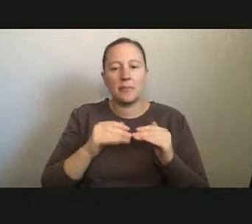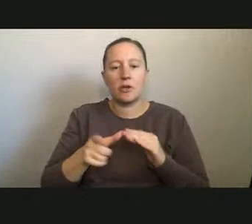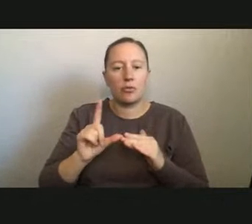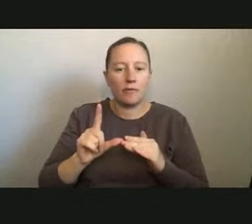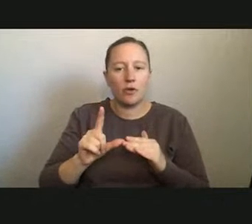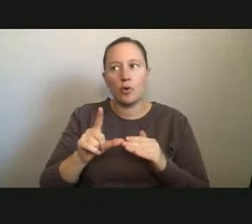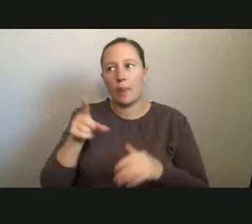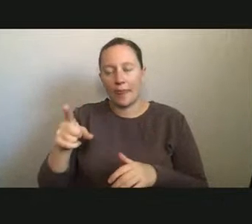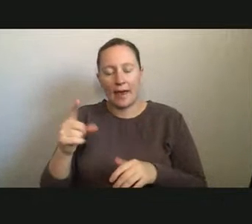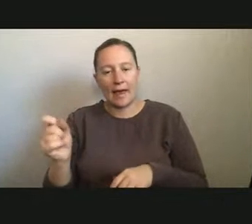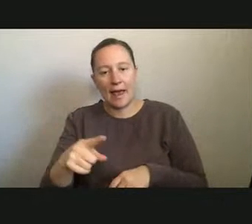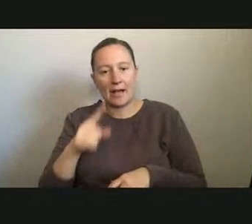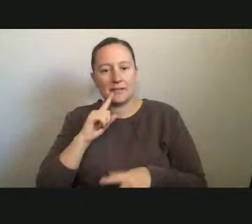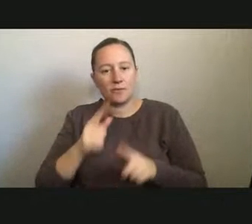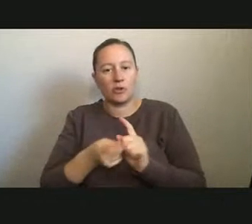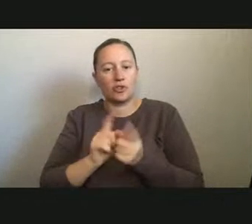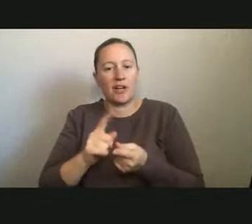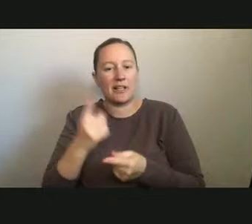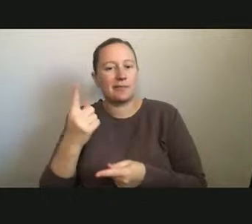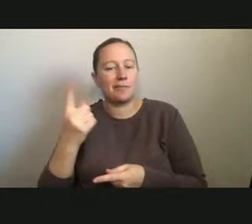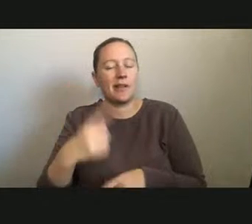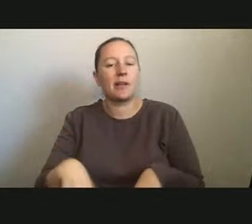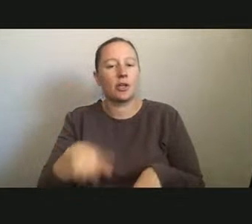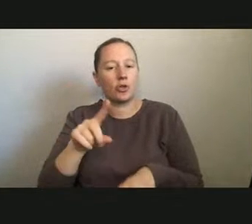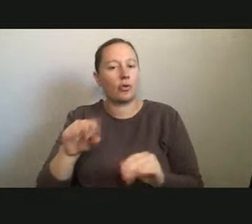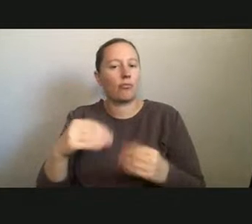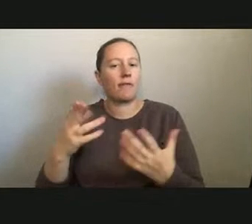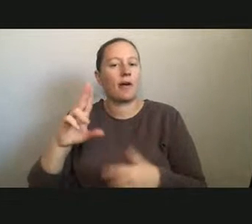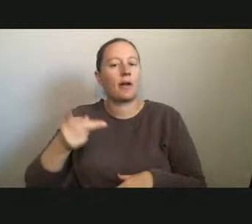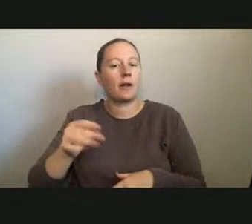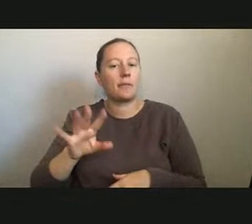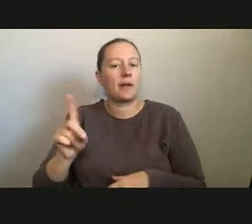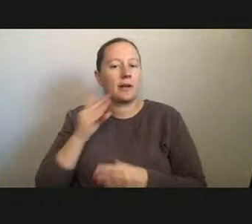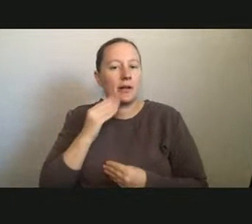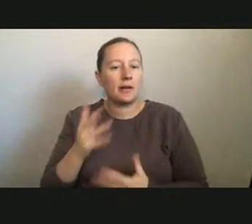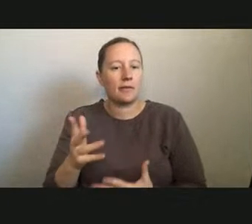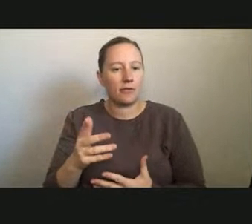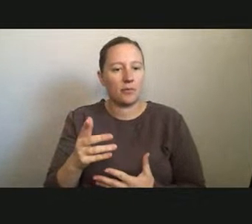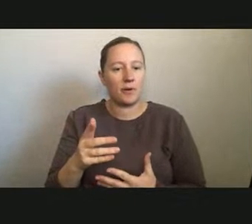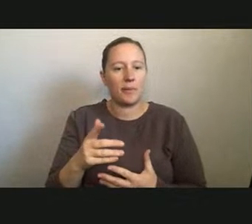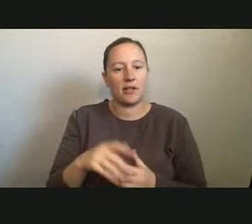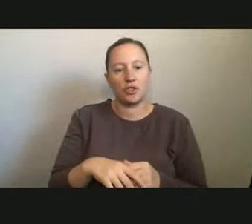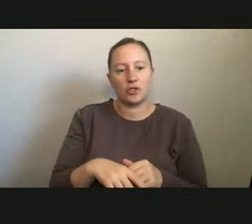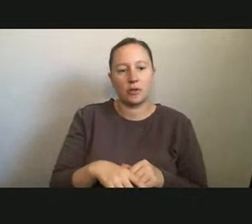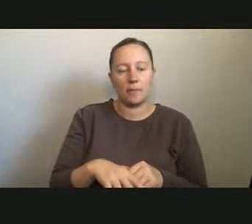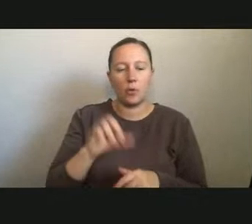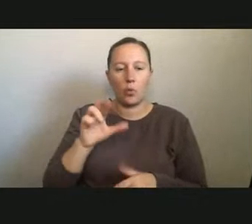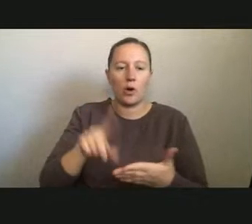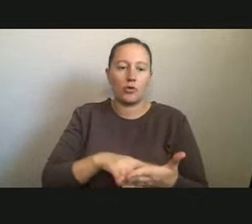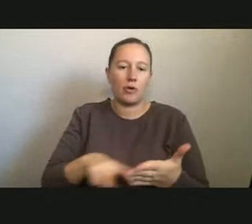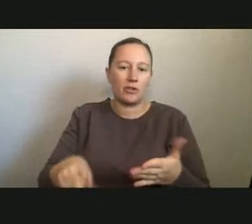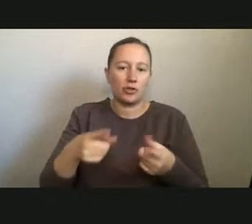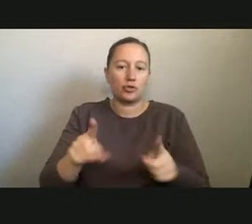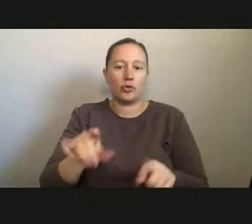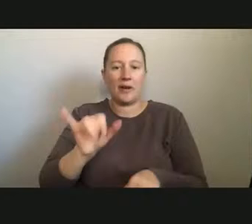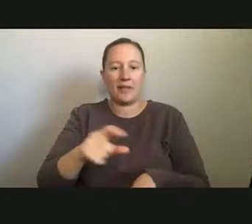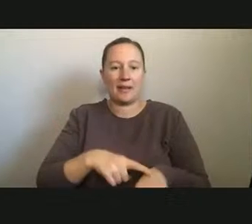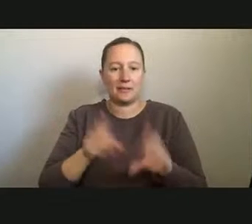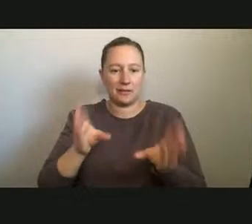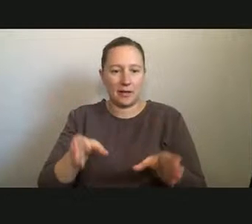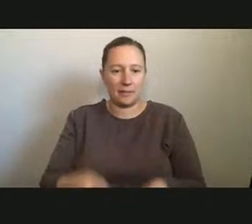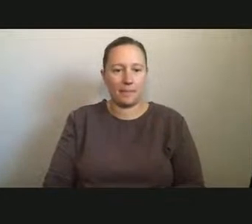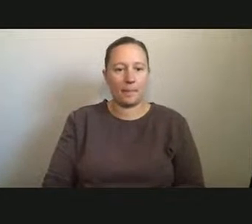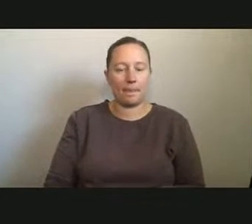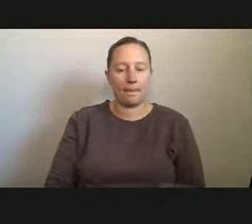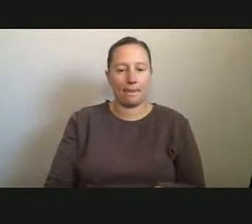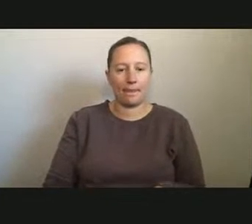certain adjustments to your study, you may provide updated inclusion enrollment reports or corrections during this time. And